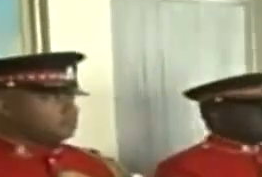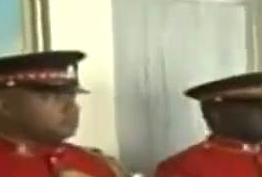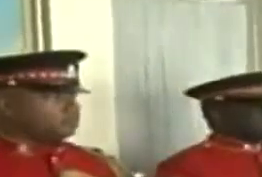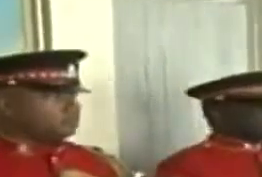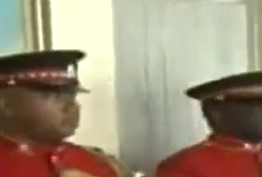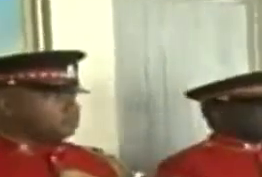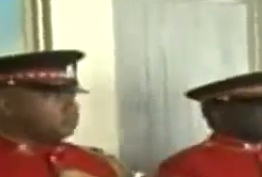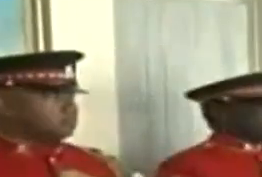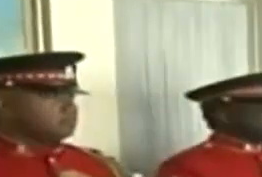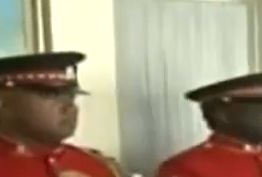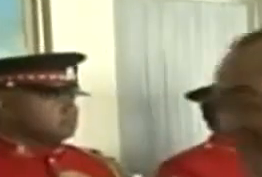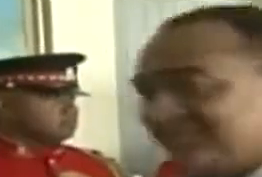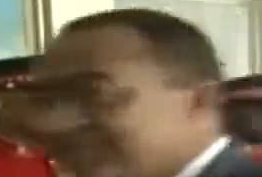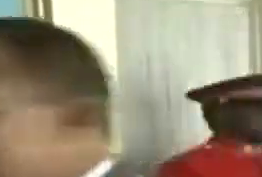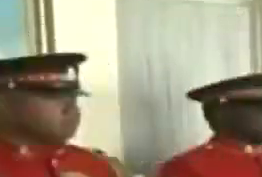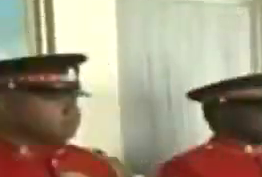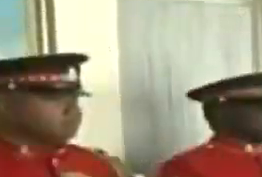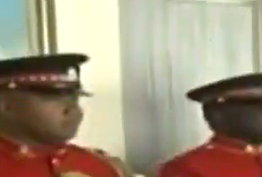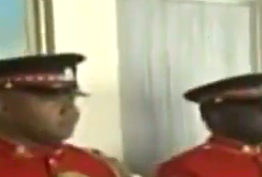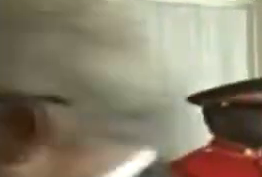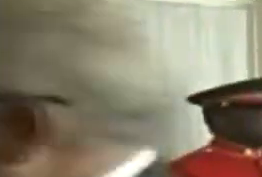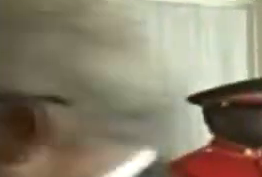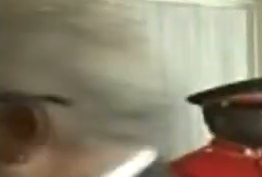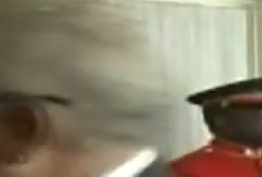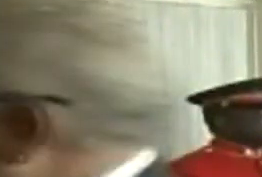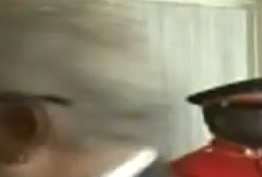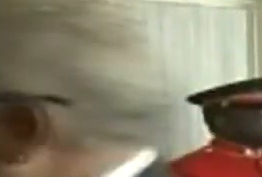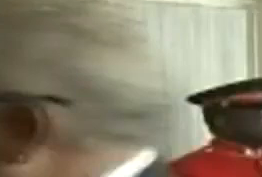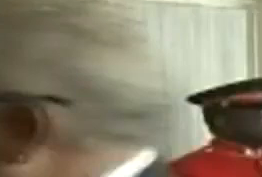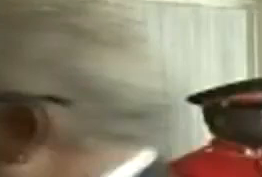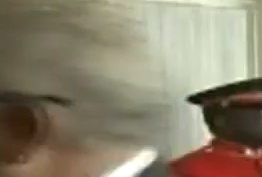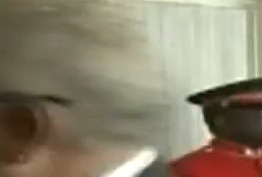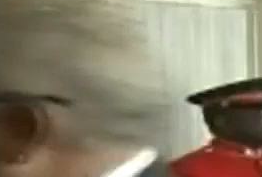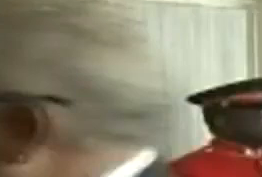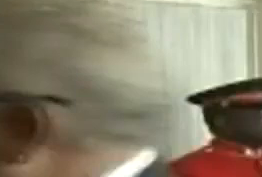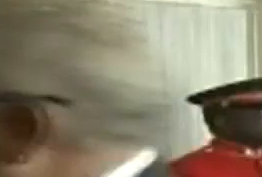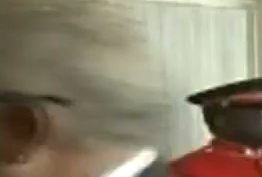and Designs are also being displayed on social media.